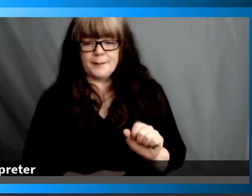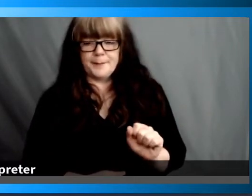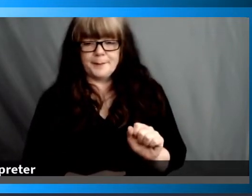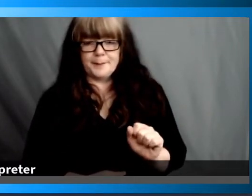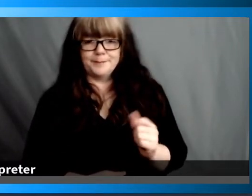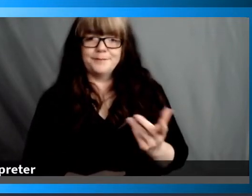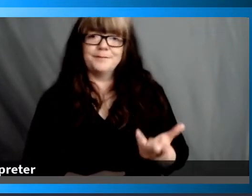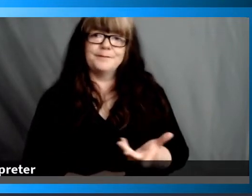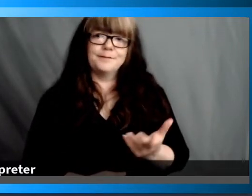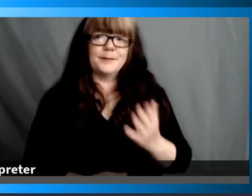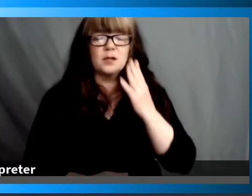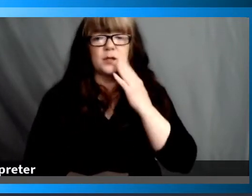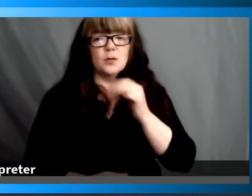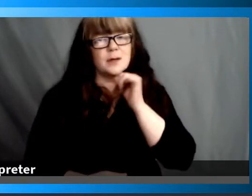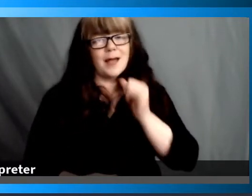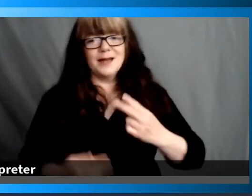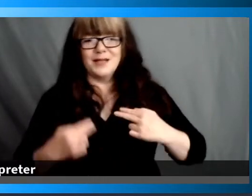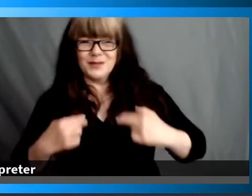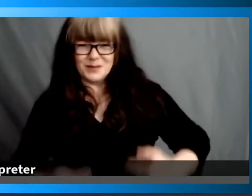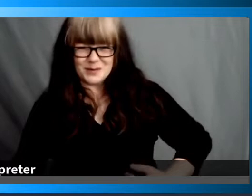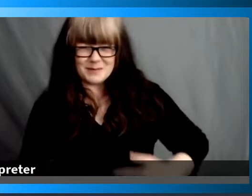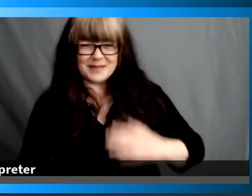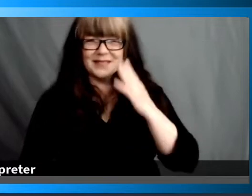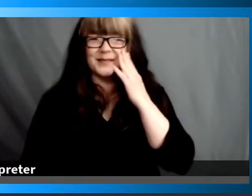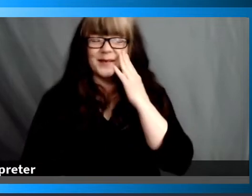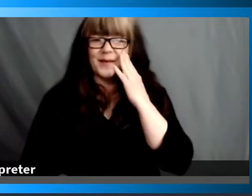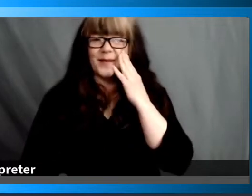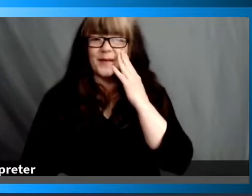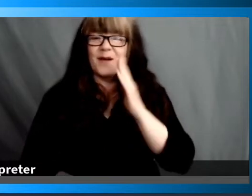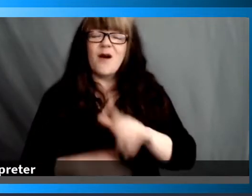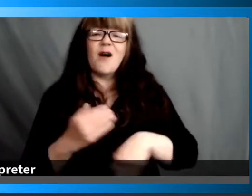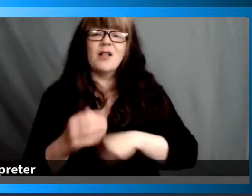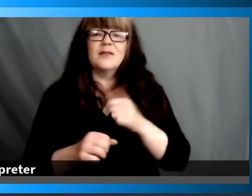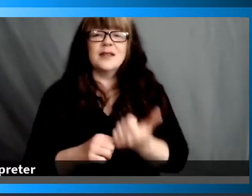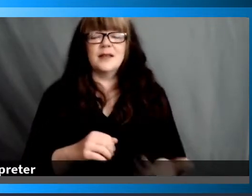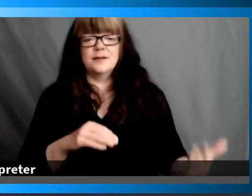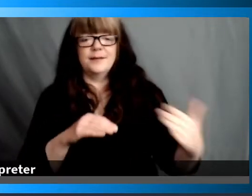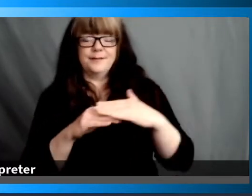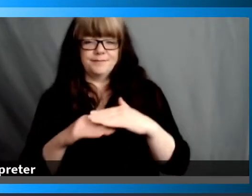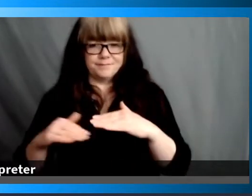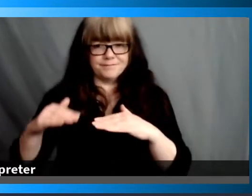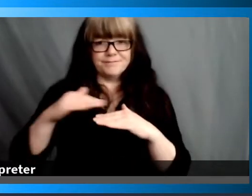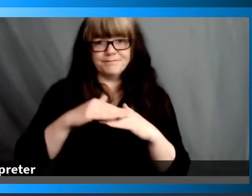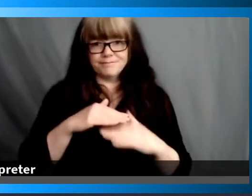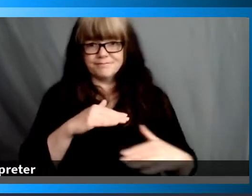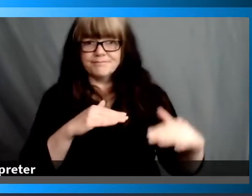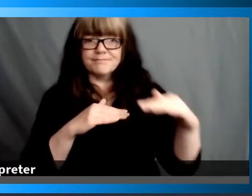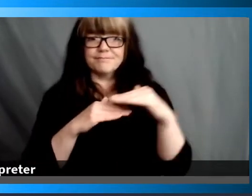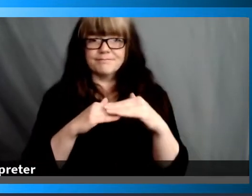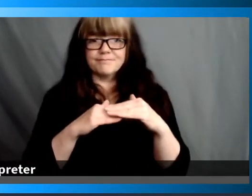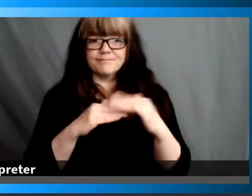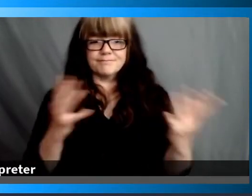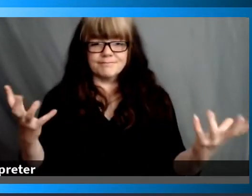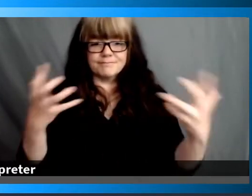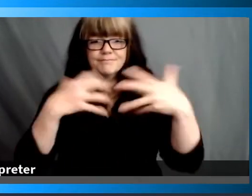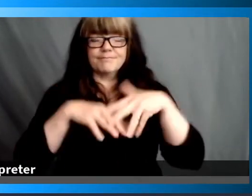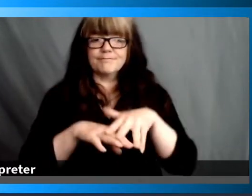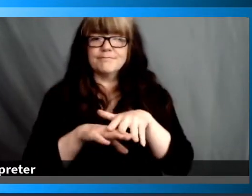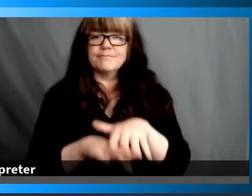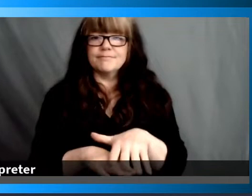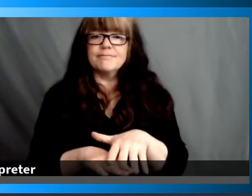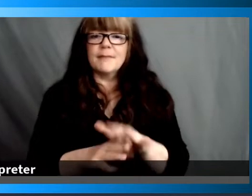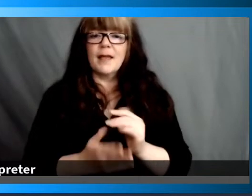you know, not human, and like all of these other layers, which really helped